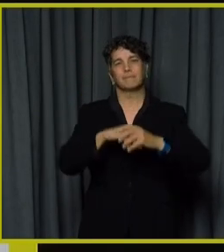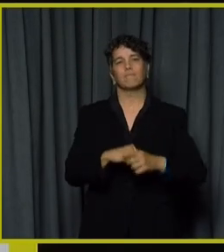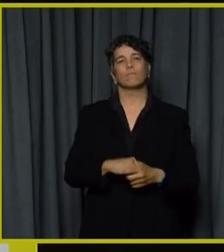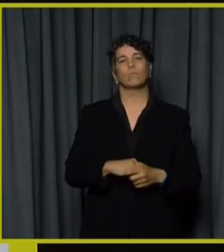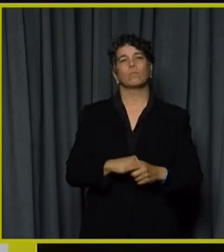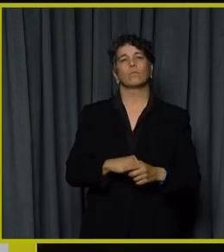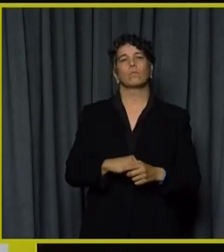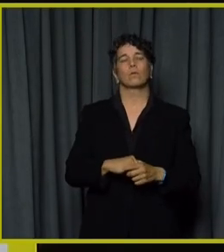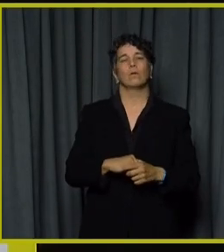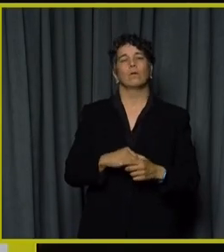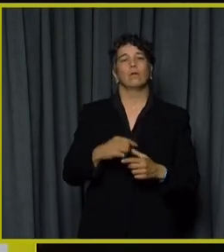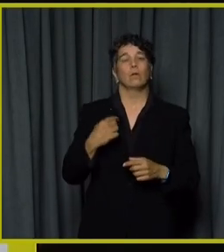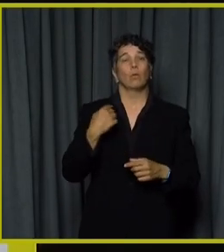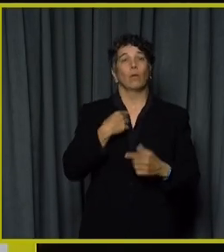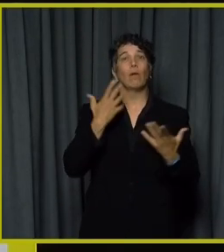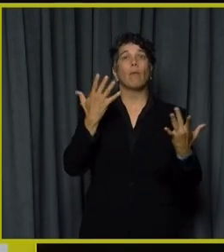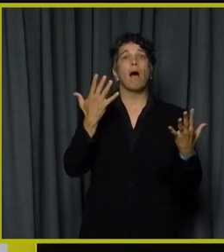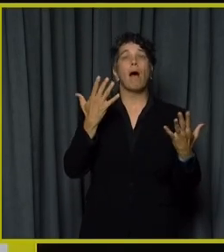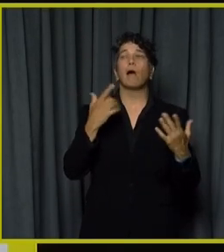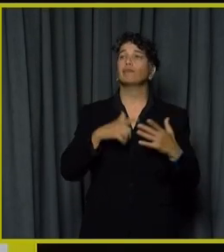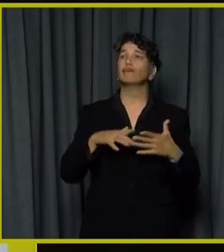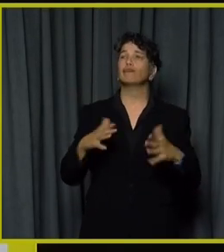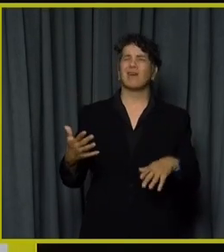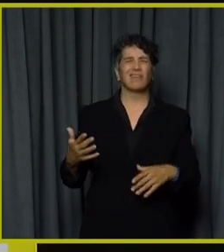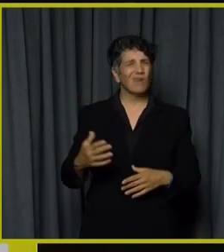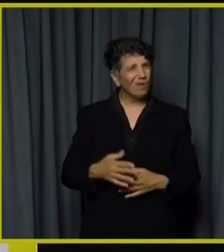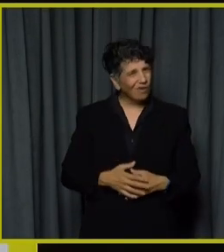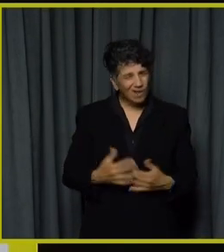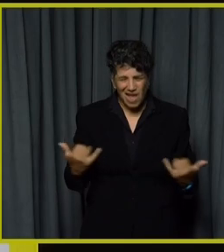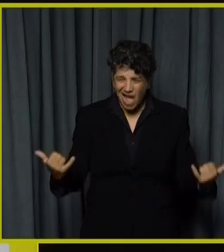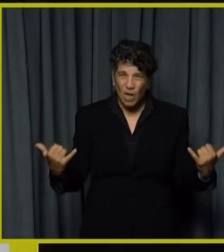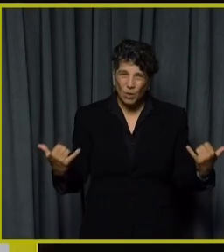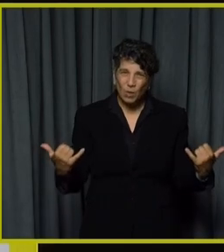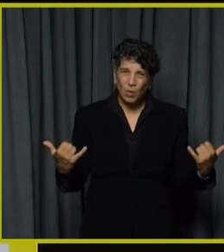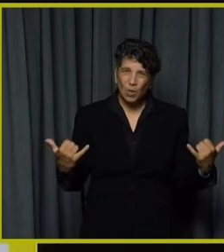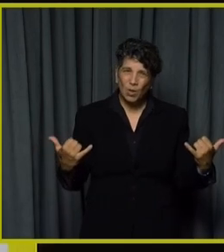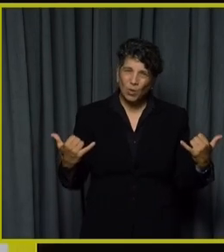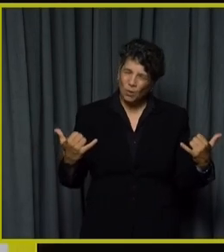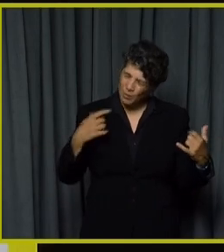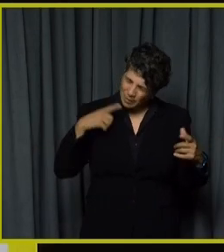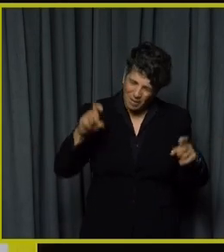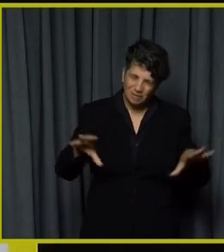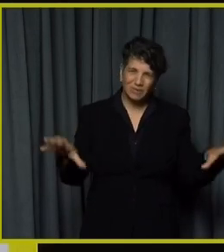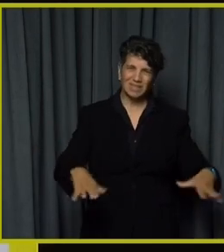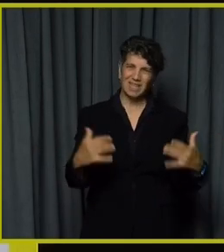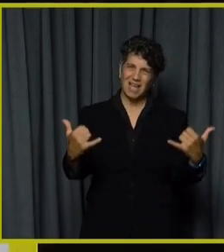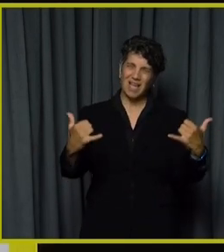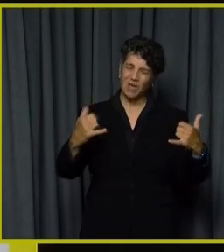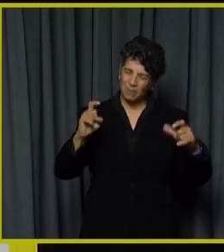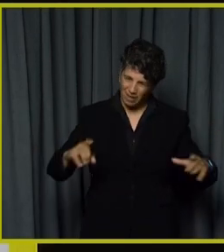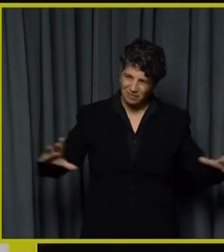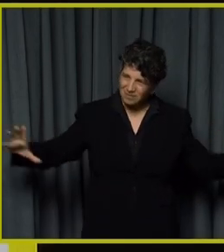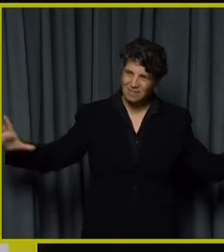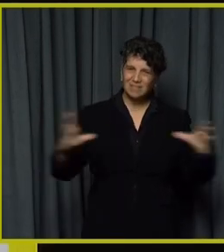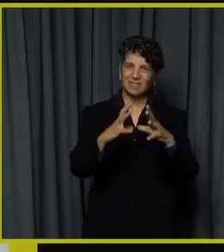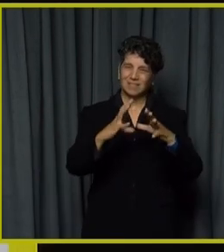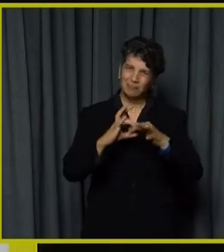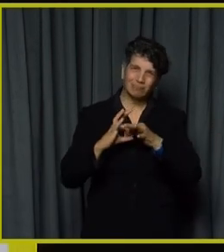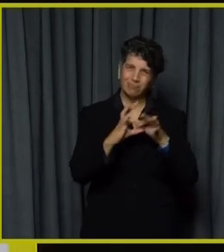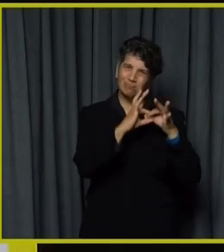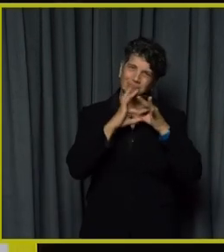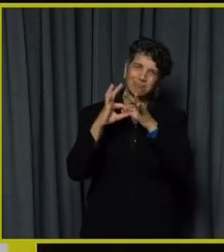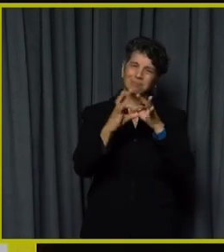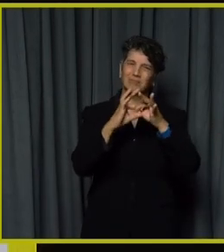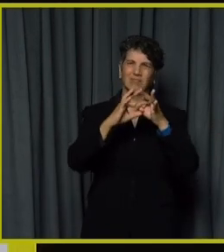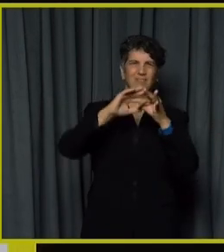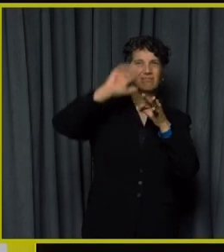instead rise together. We demand justice, and we'll do so